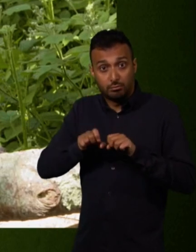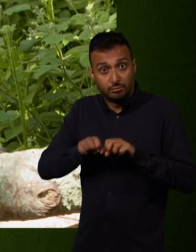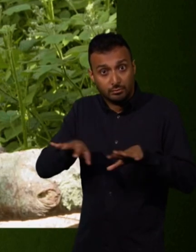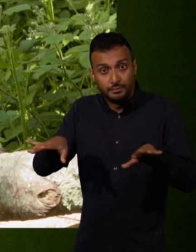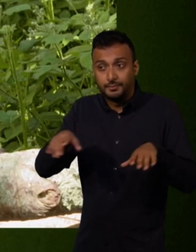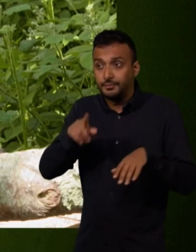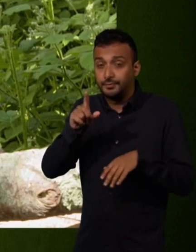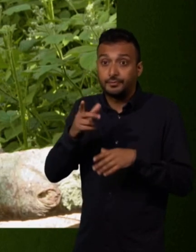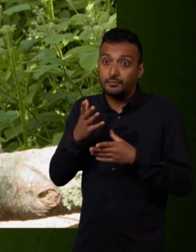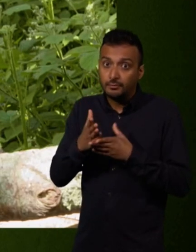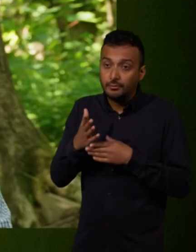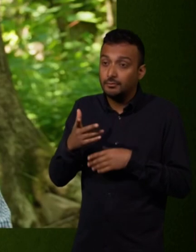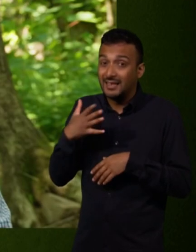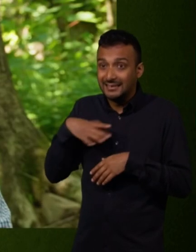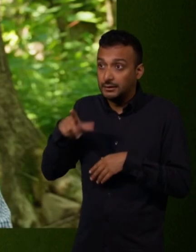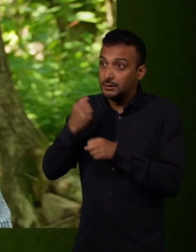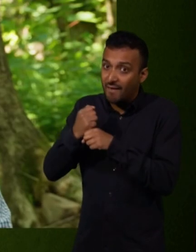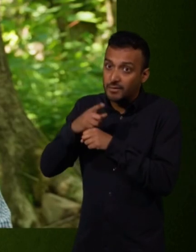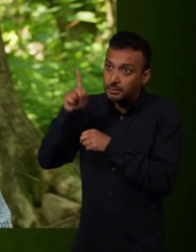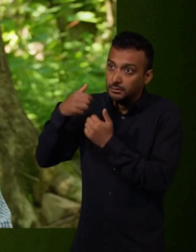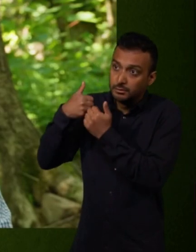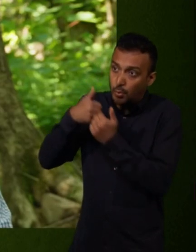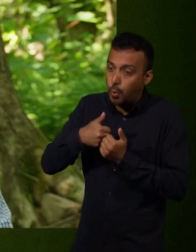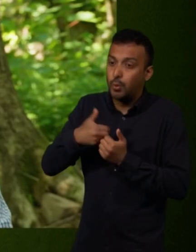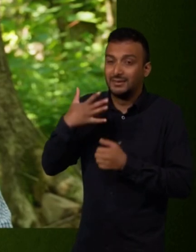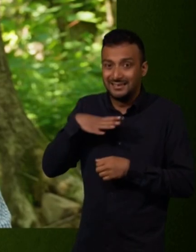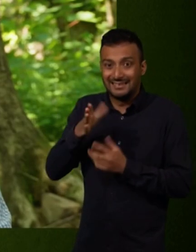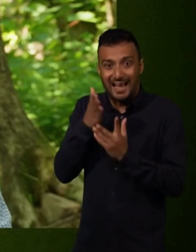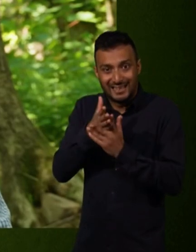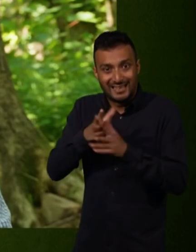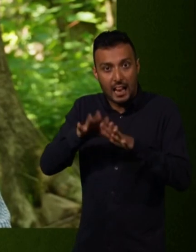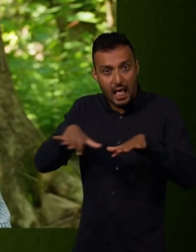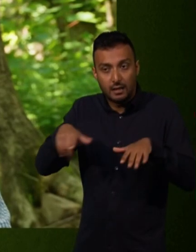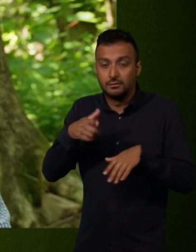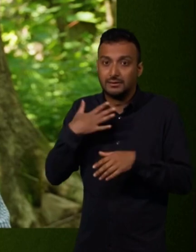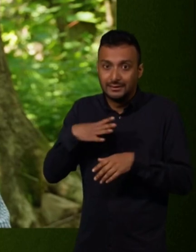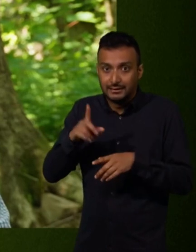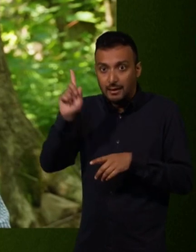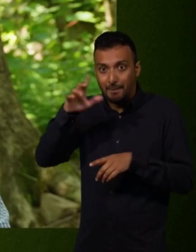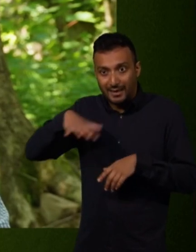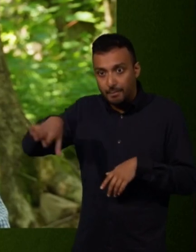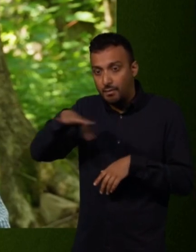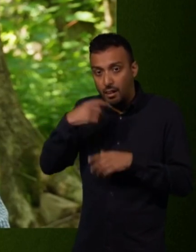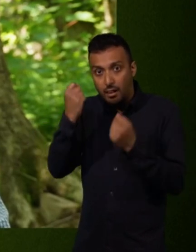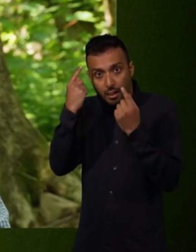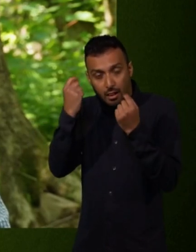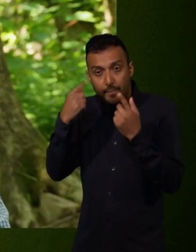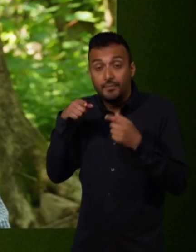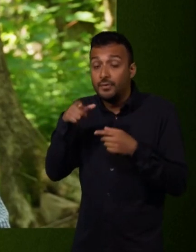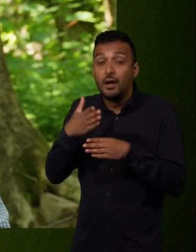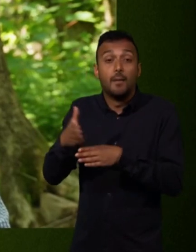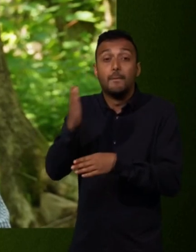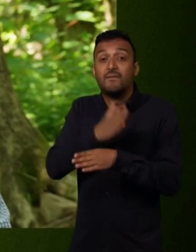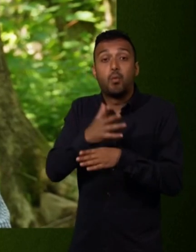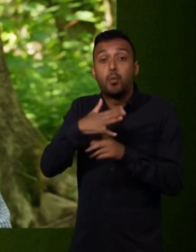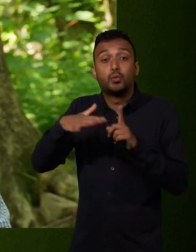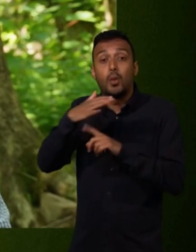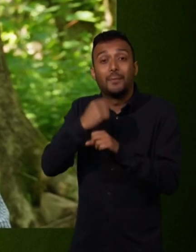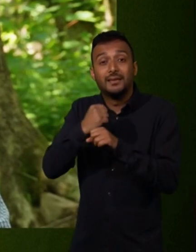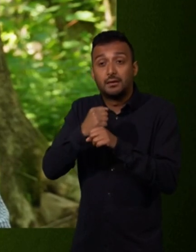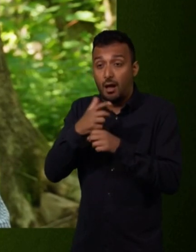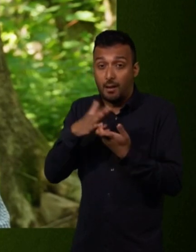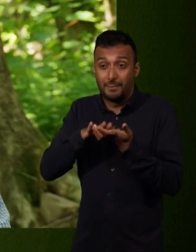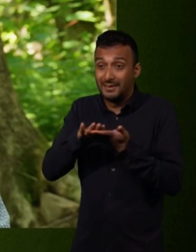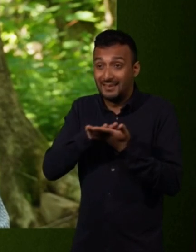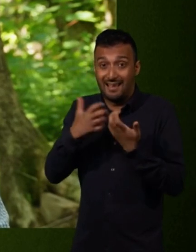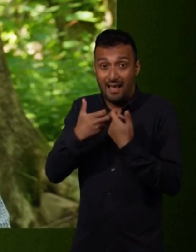what it was we were doing. This all predated social media, so if you want to get your message out, you had to go and knock on doors, talk to